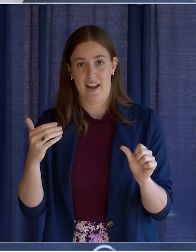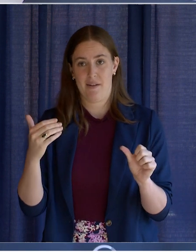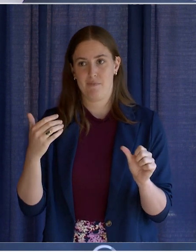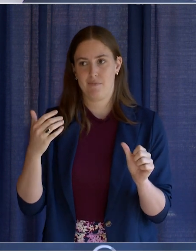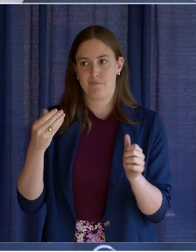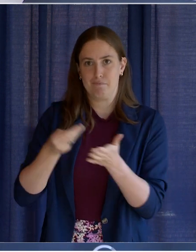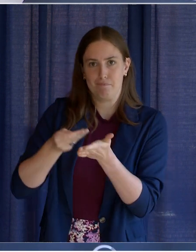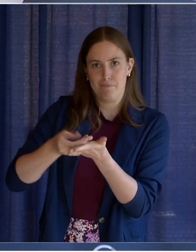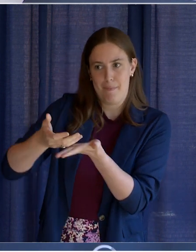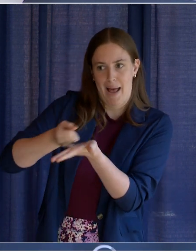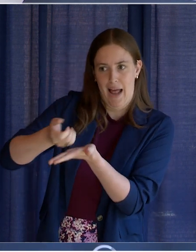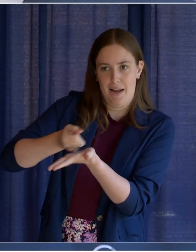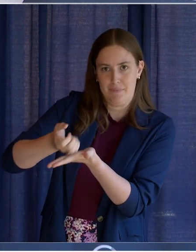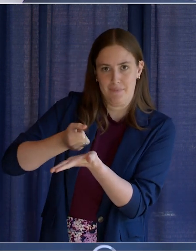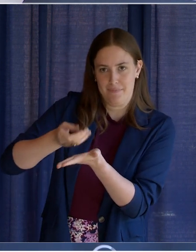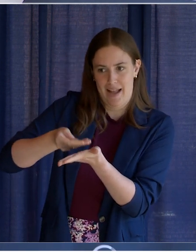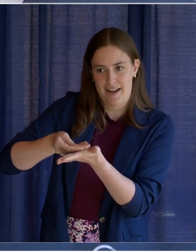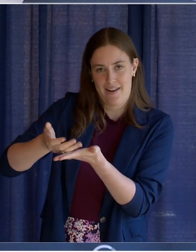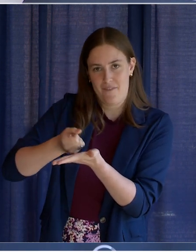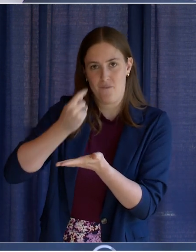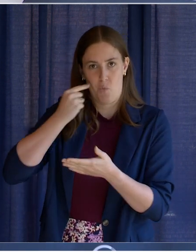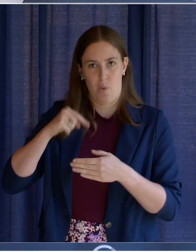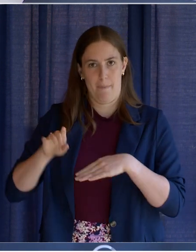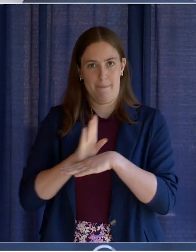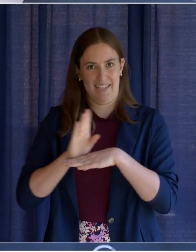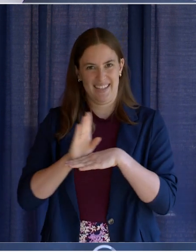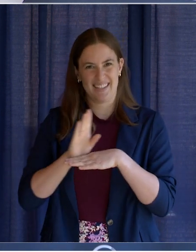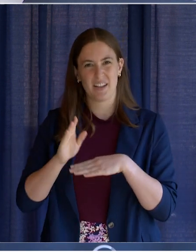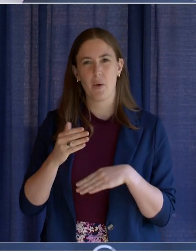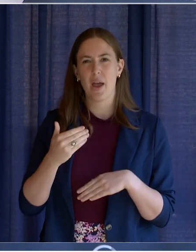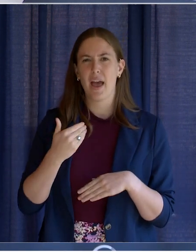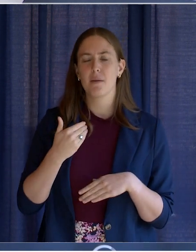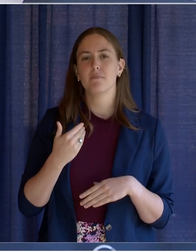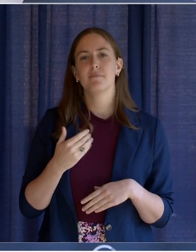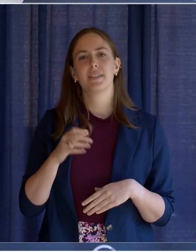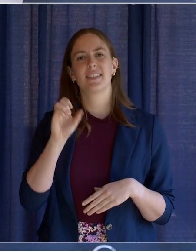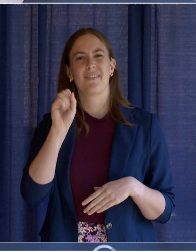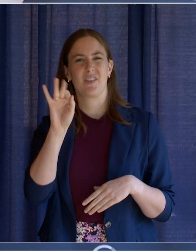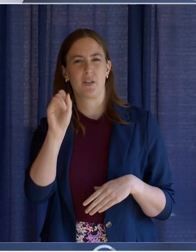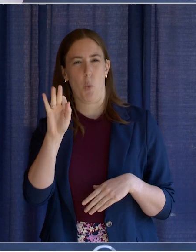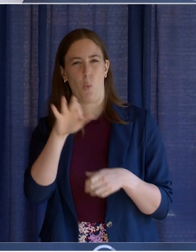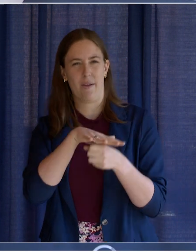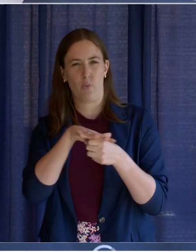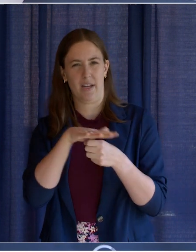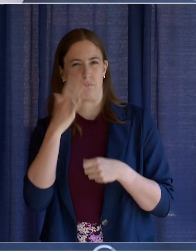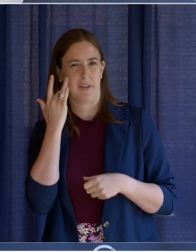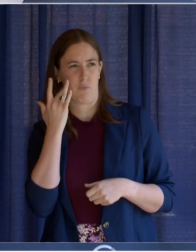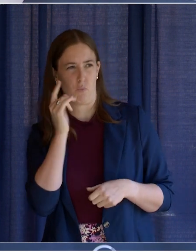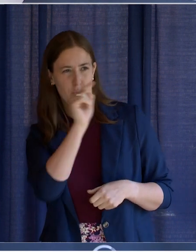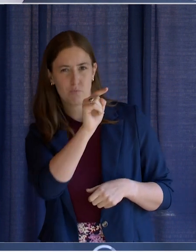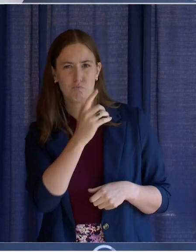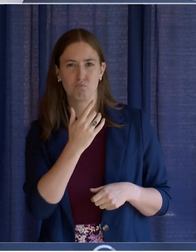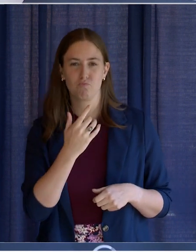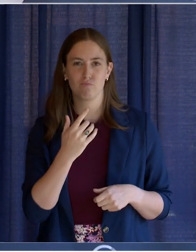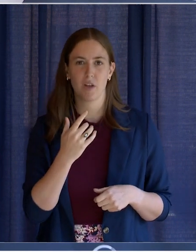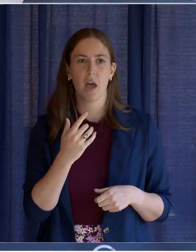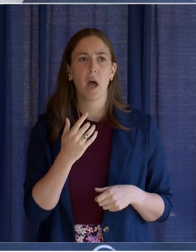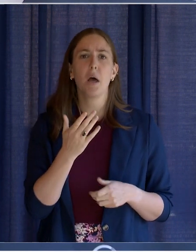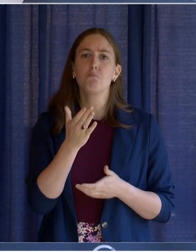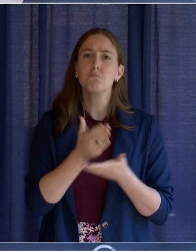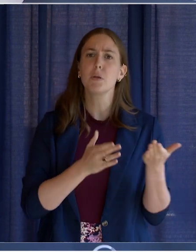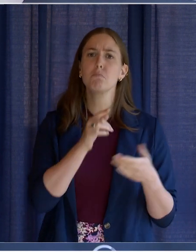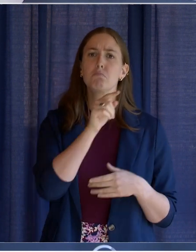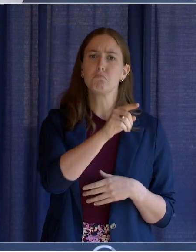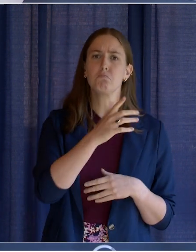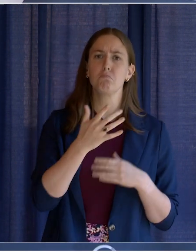capital. And there were a couple of fancy venture firms out in the Bay Area that said, hey, this is a pretty cool idea, pretty